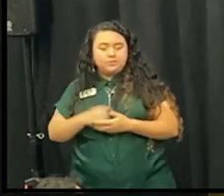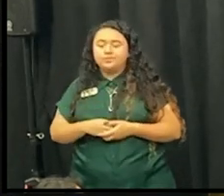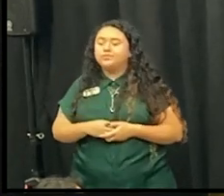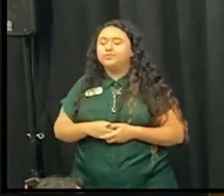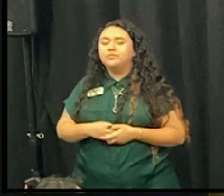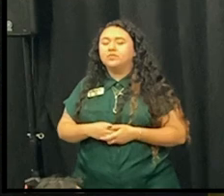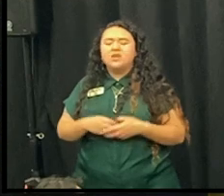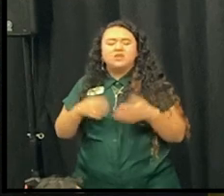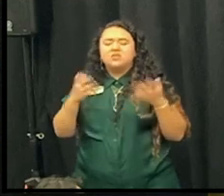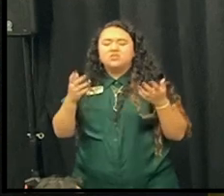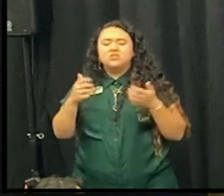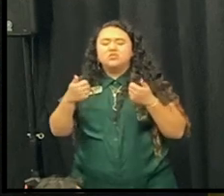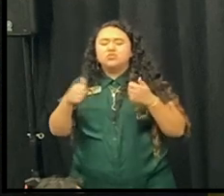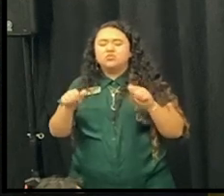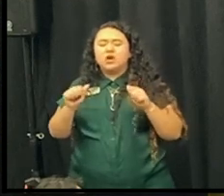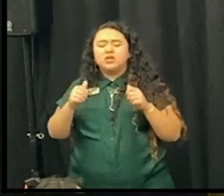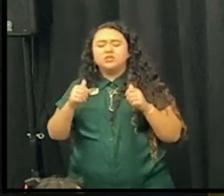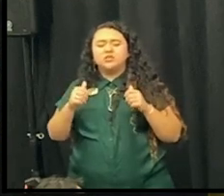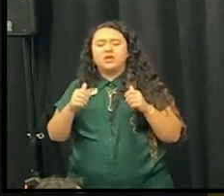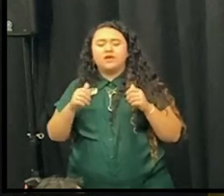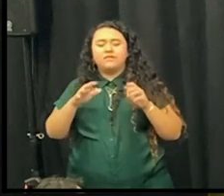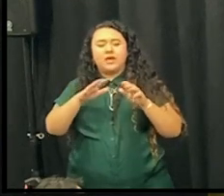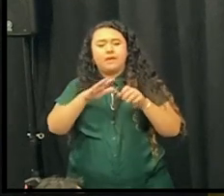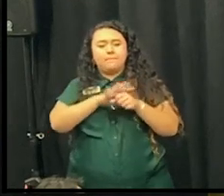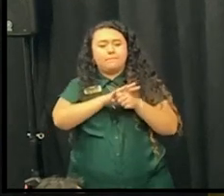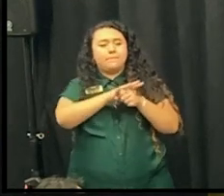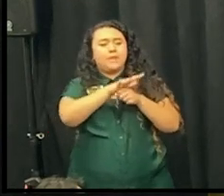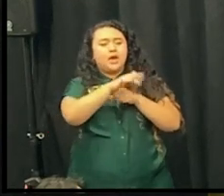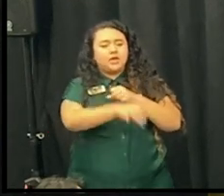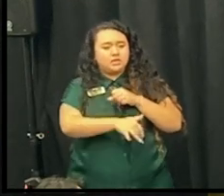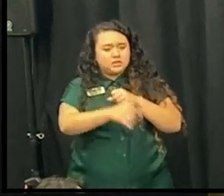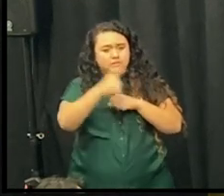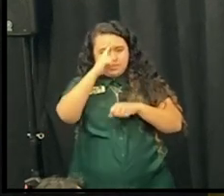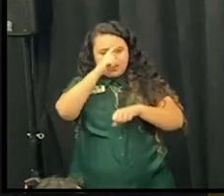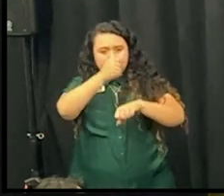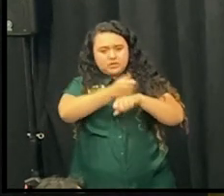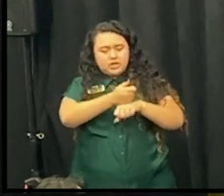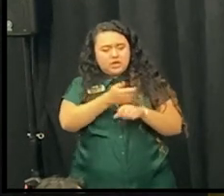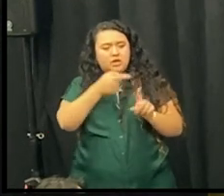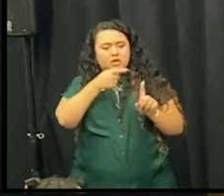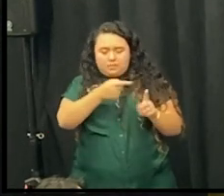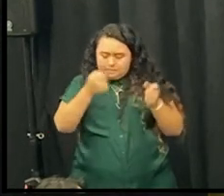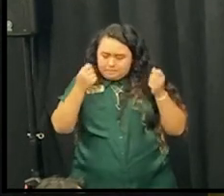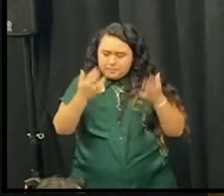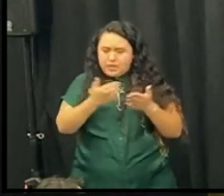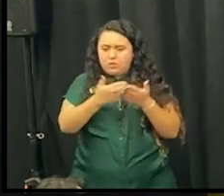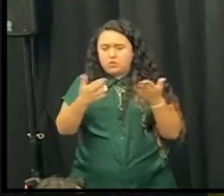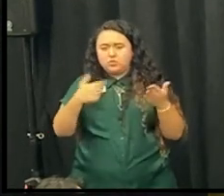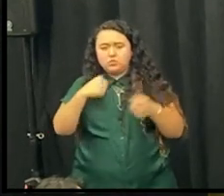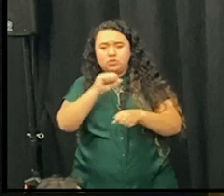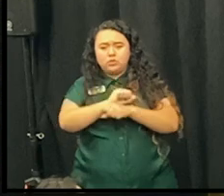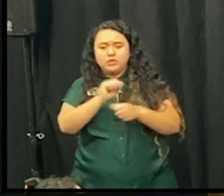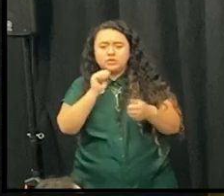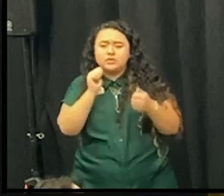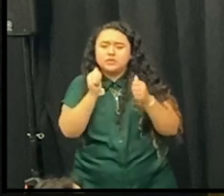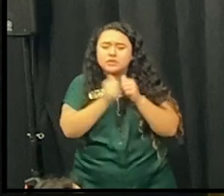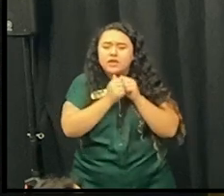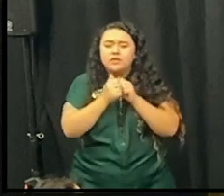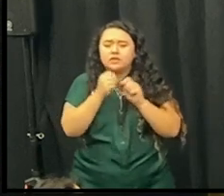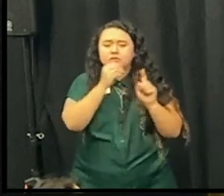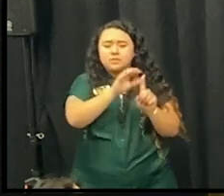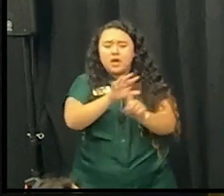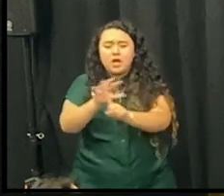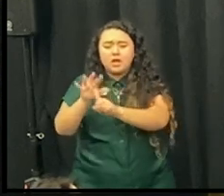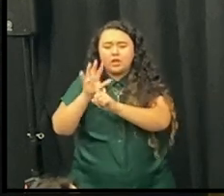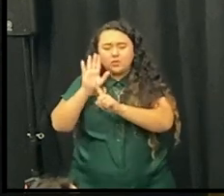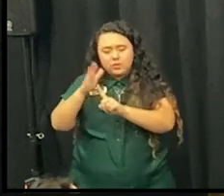Really just trying to move from the abundance mindset of there are so many resources. If we all work together to amplify, then we're